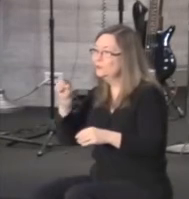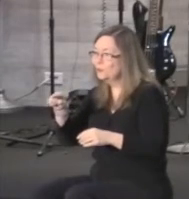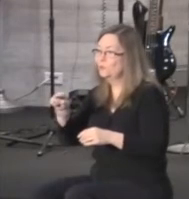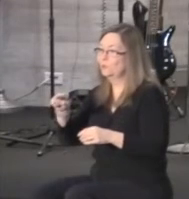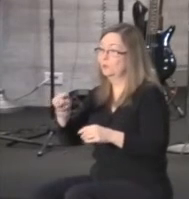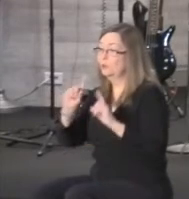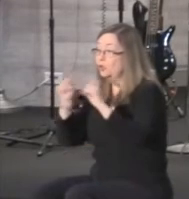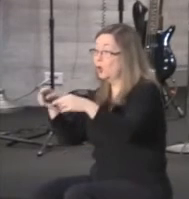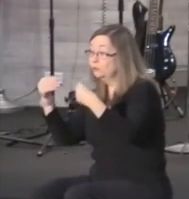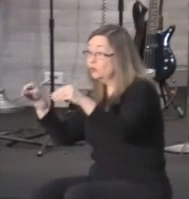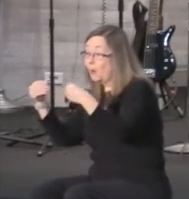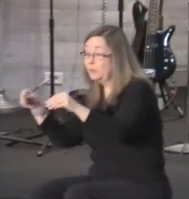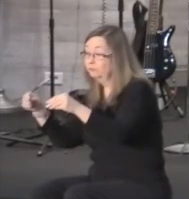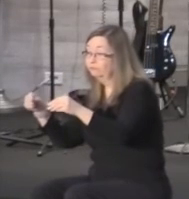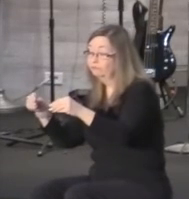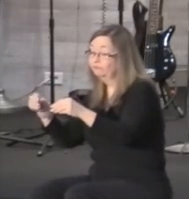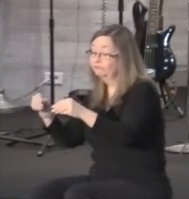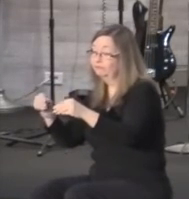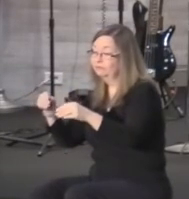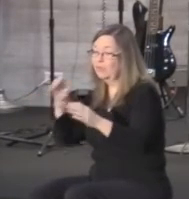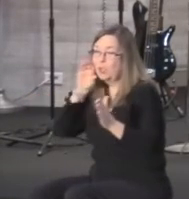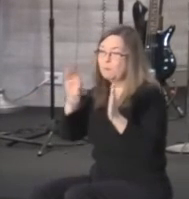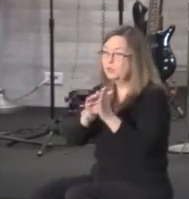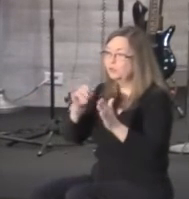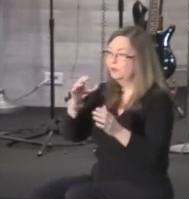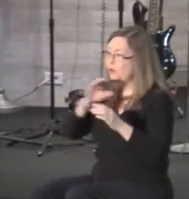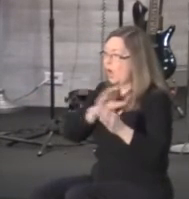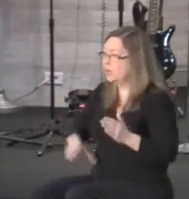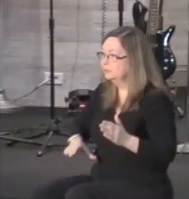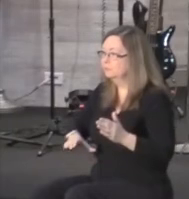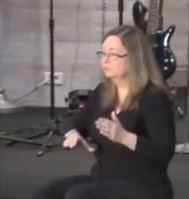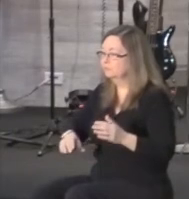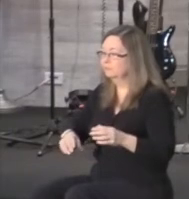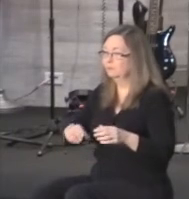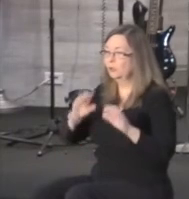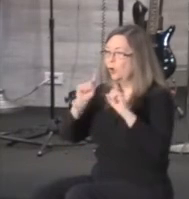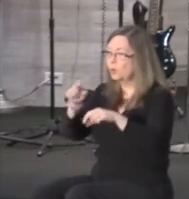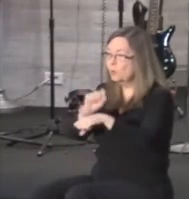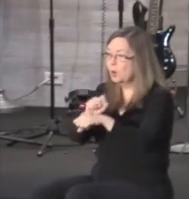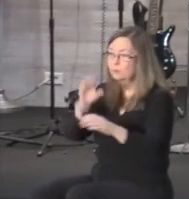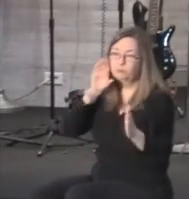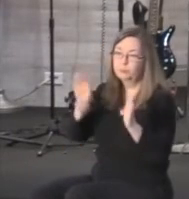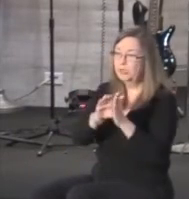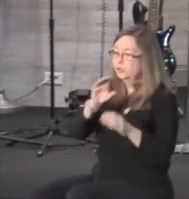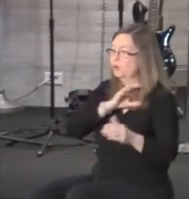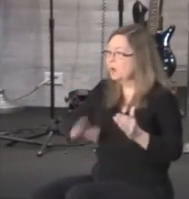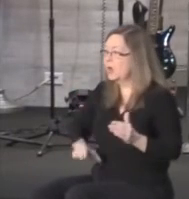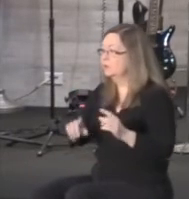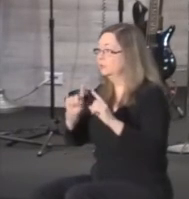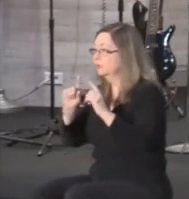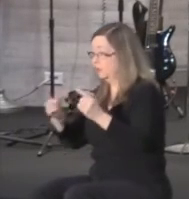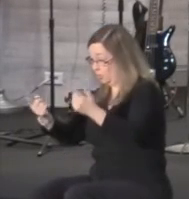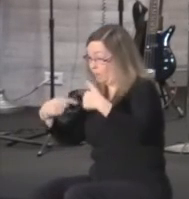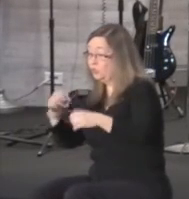the grocery store, you're stamping the image of Christ. When you go to work, you're stamping the image of Christ. When you come to church, obviously